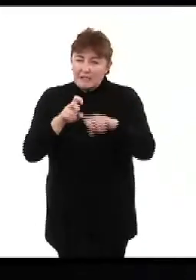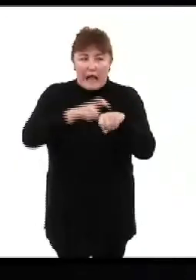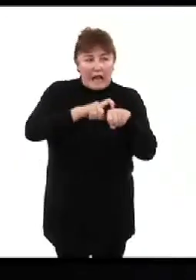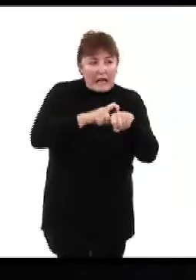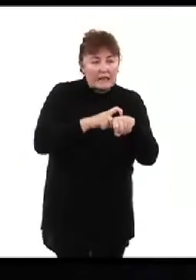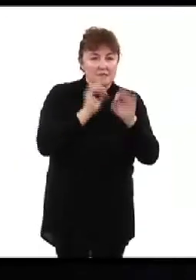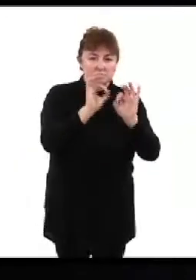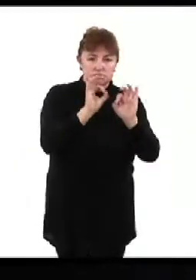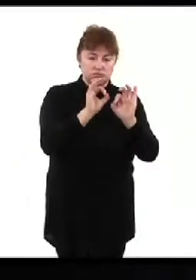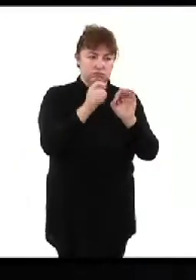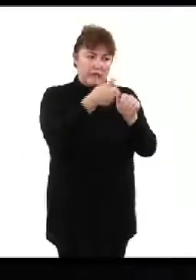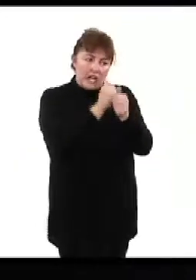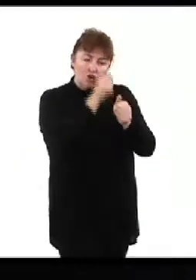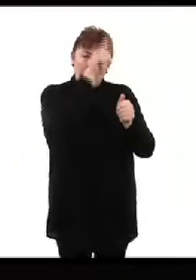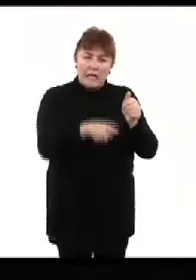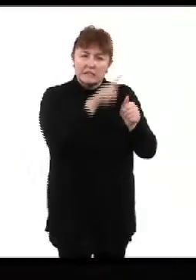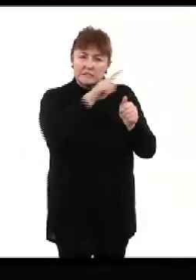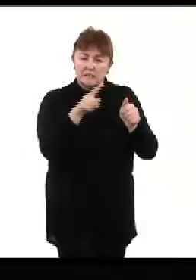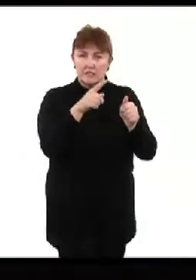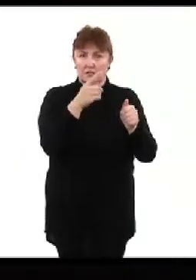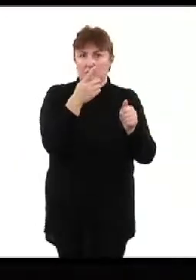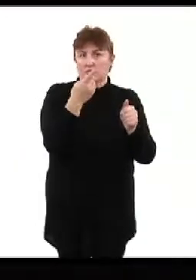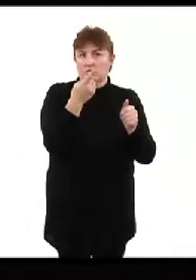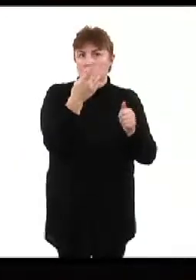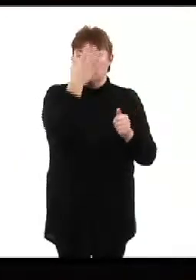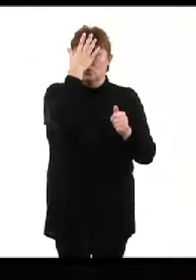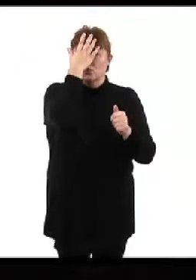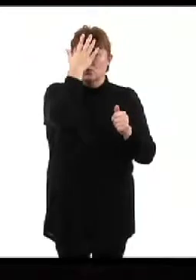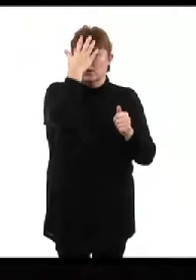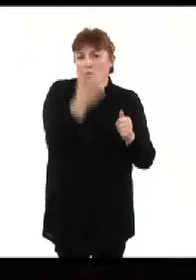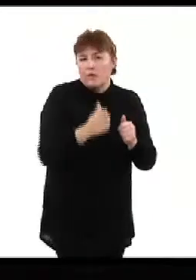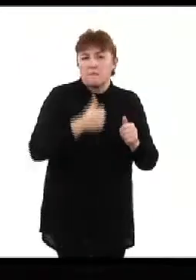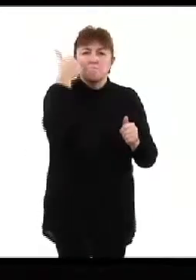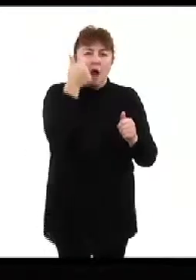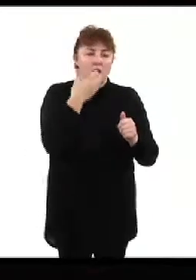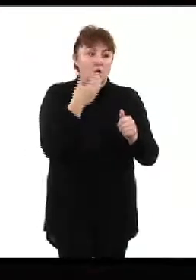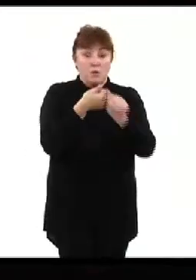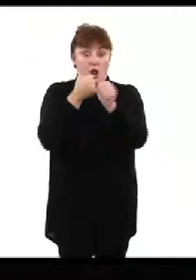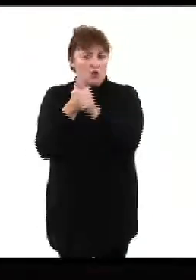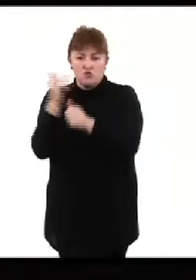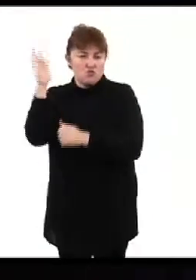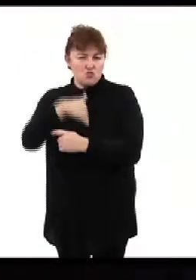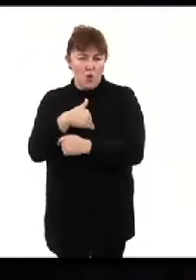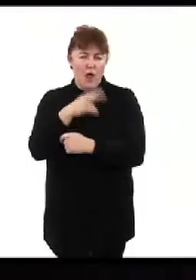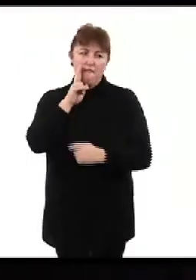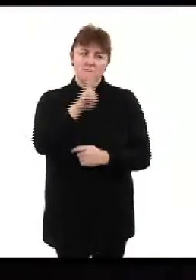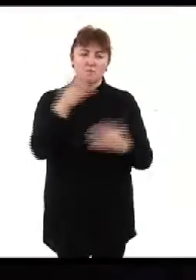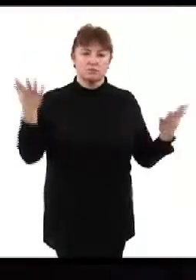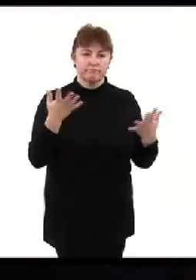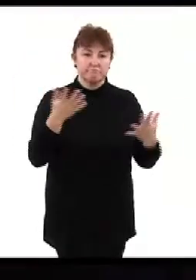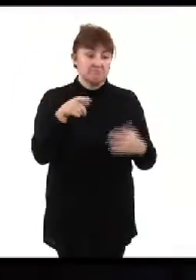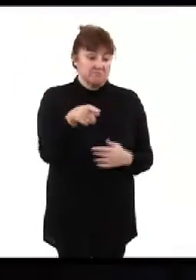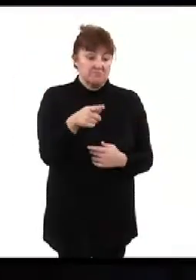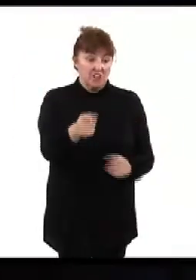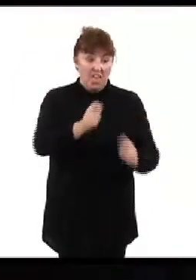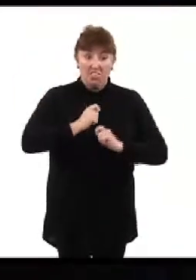in a TOT. And when we look to see whether or not whether a particular feature was